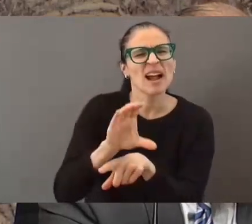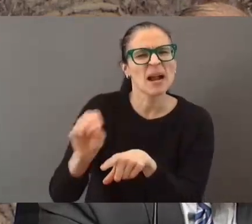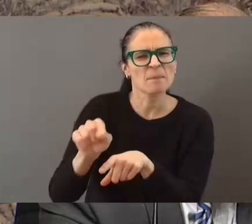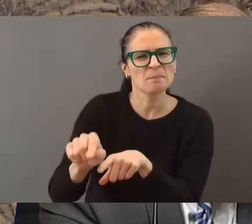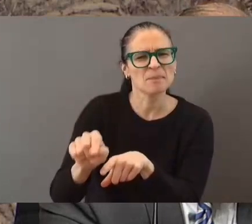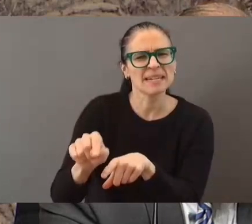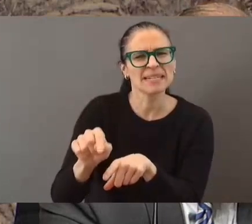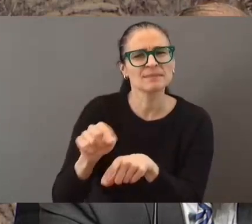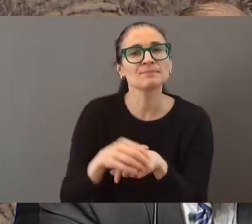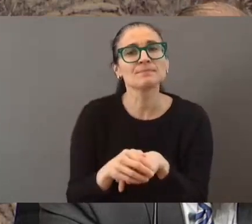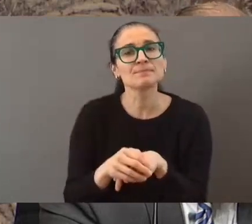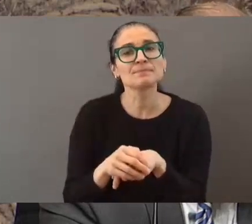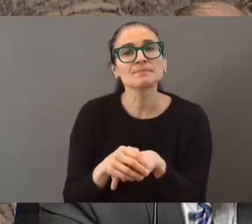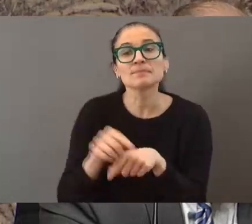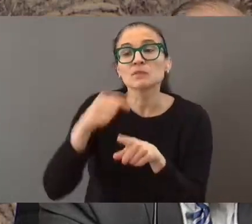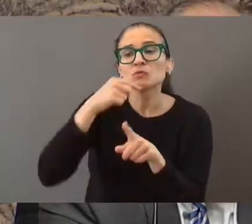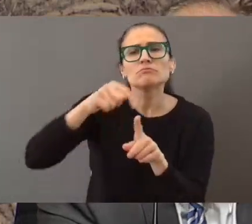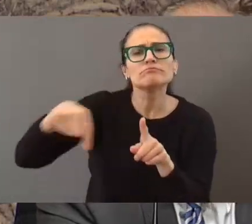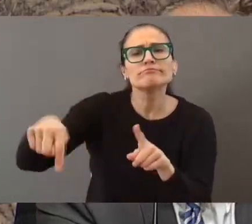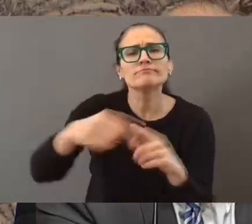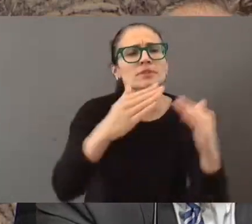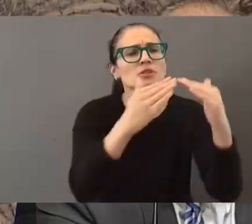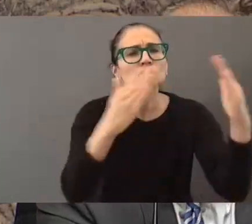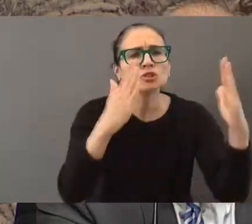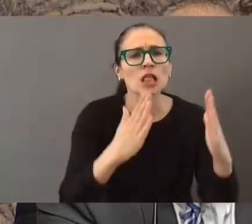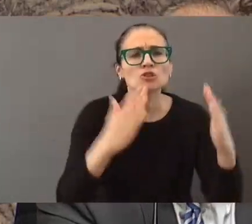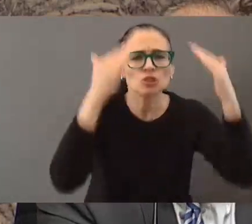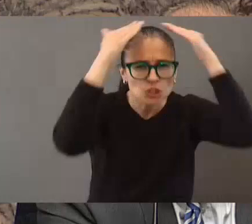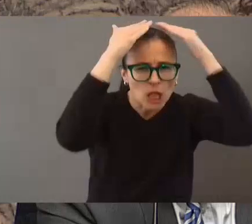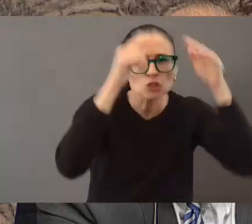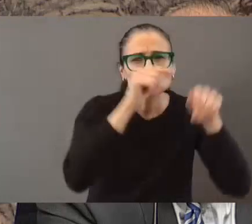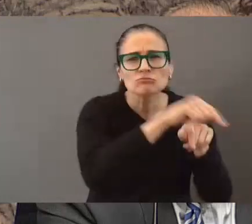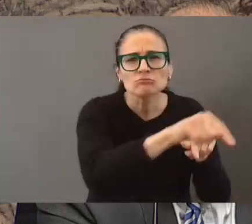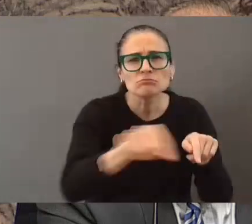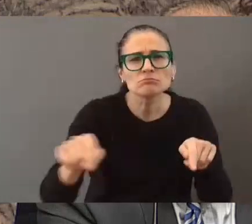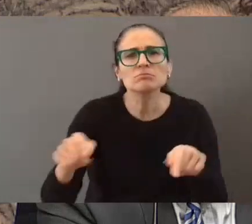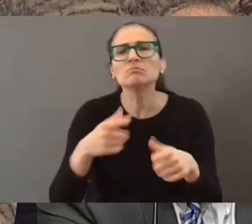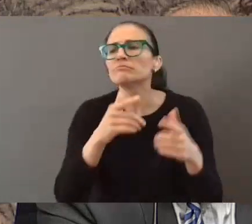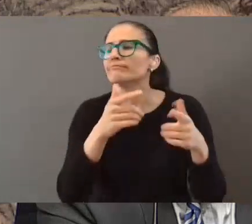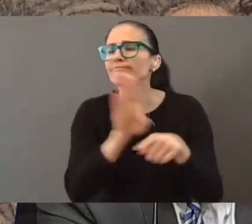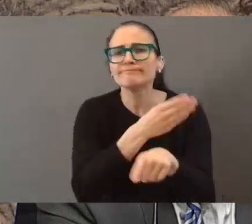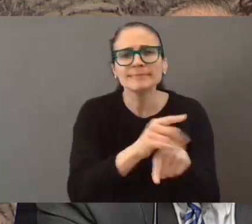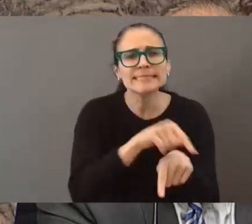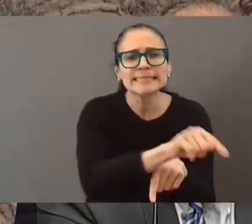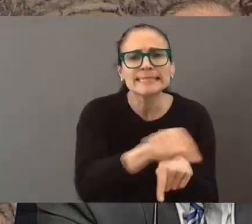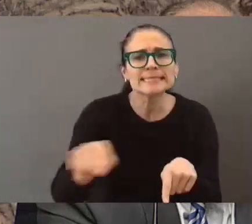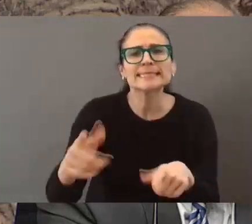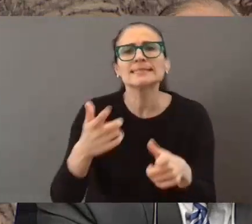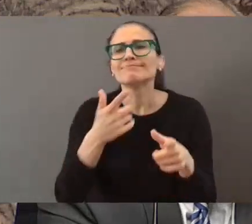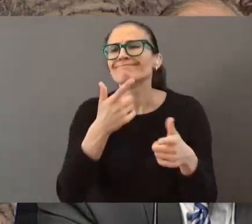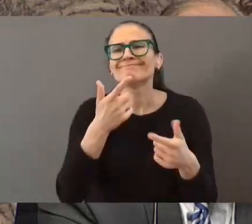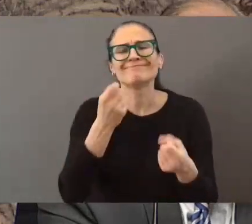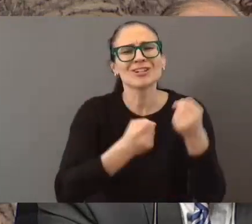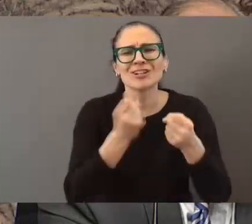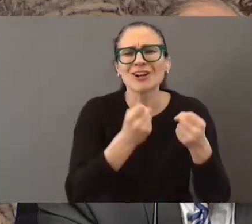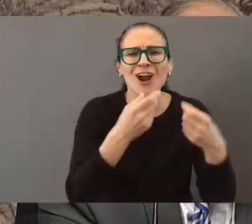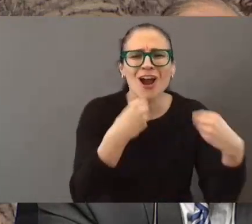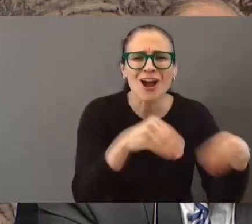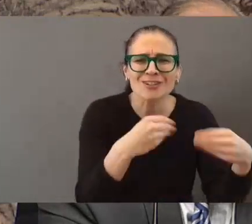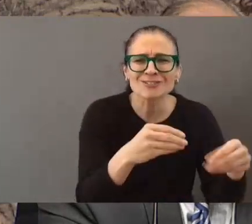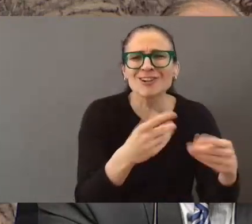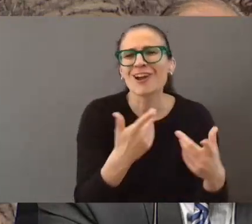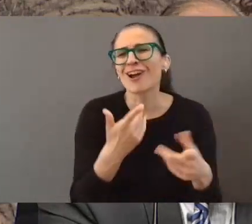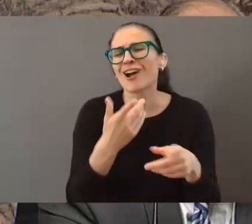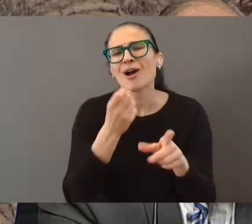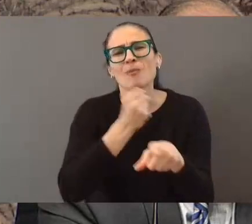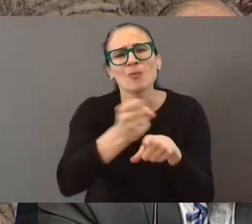he and his neighboring businesses, Simpson Autos, Camp River Woodworking, Pete and Sons Plumbing, and the Bottle Depot,